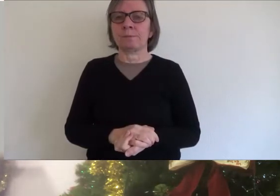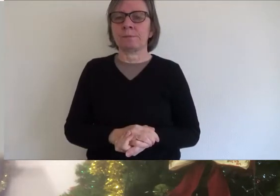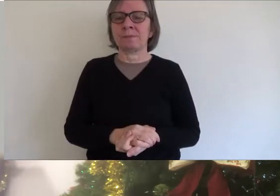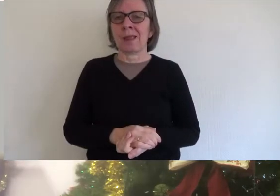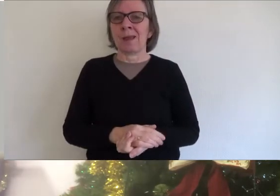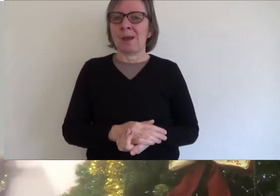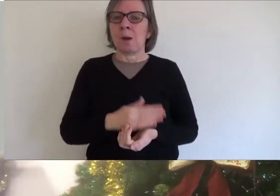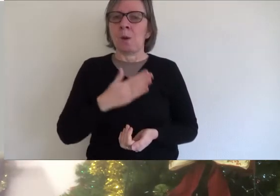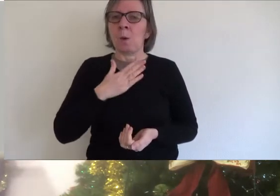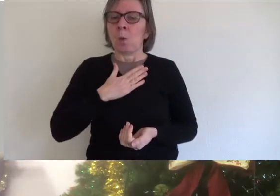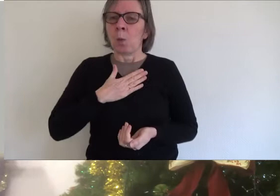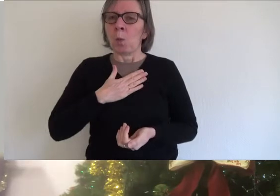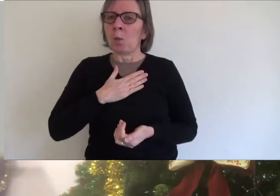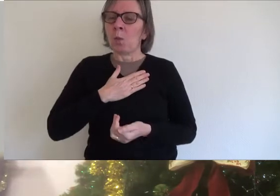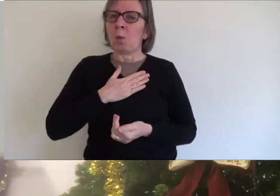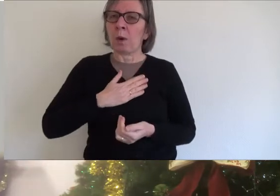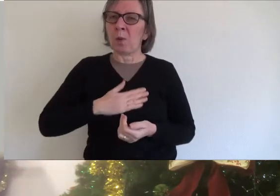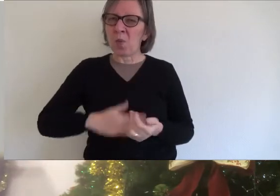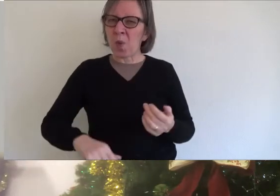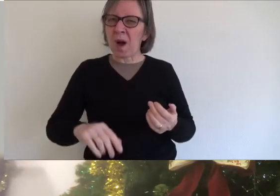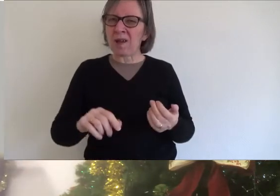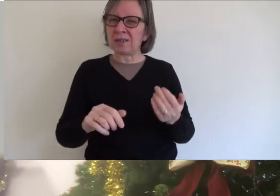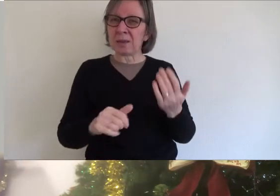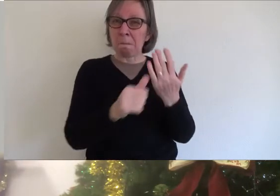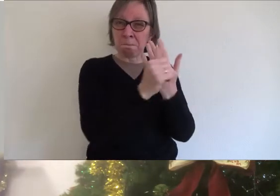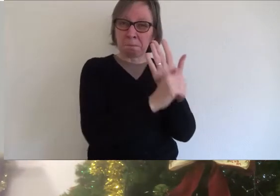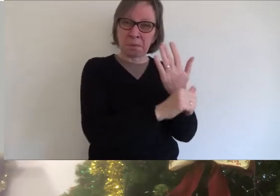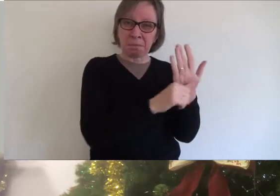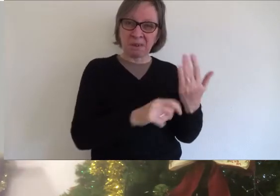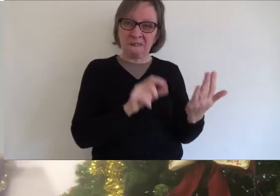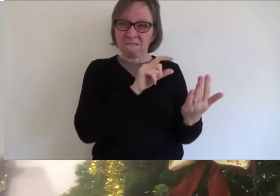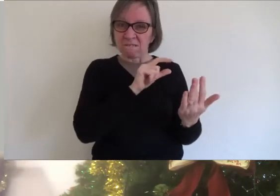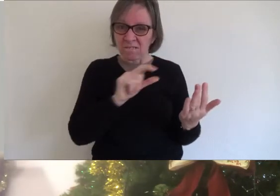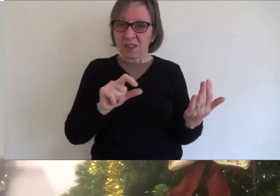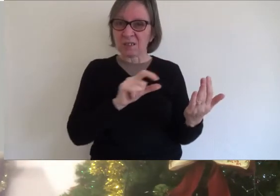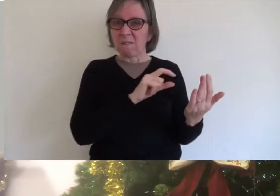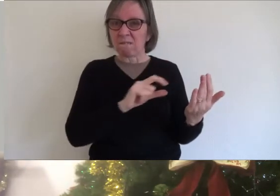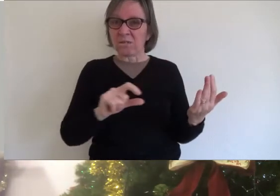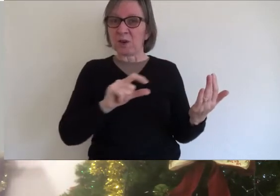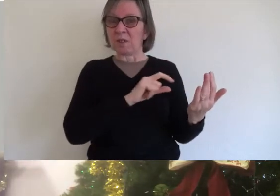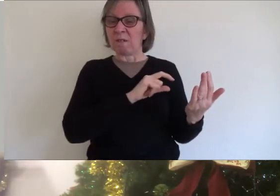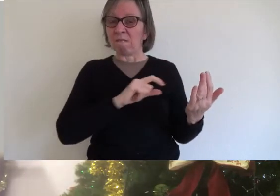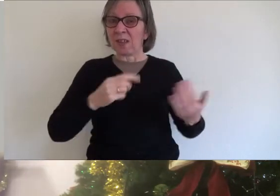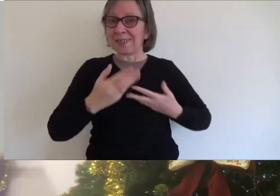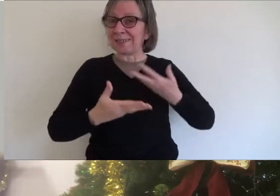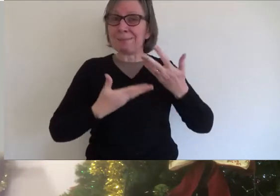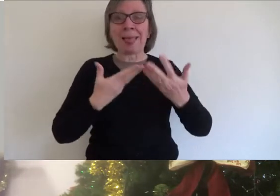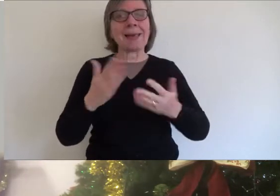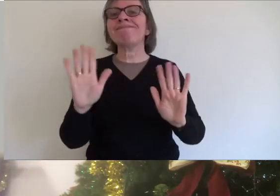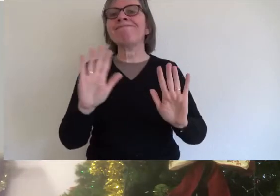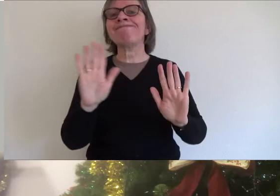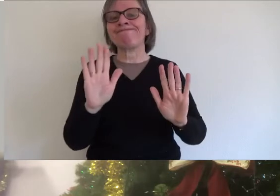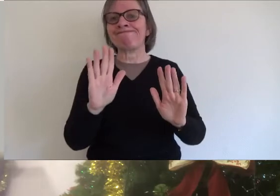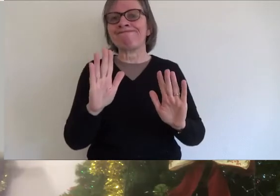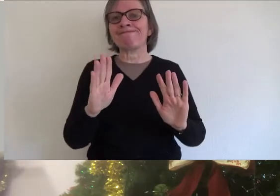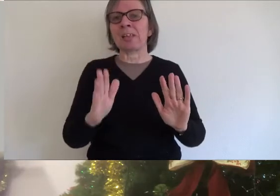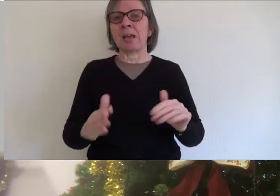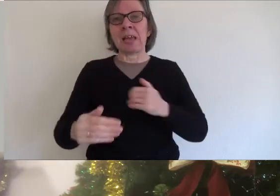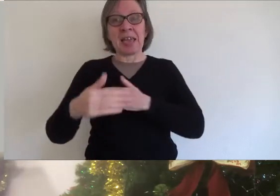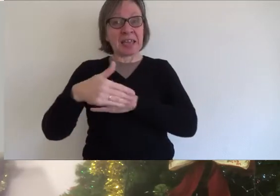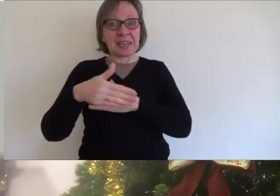go through this scripture verse by verse, and I'm not going to think about the significance of the